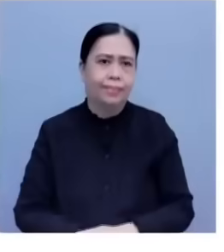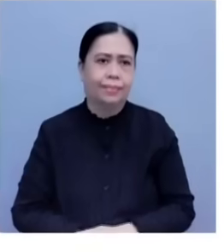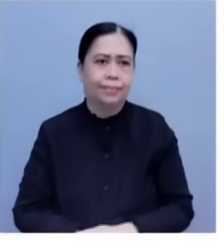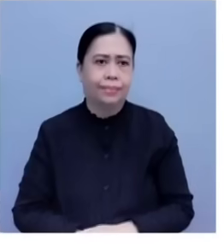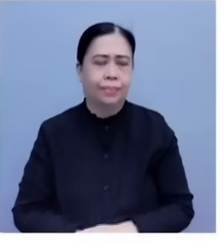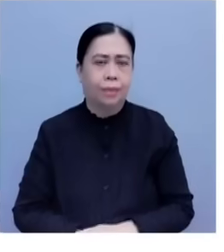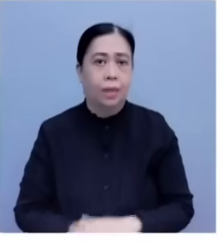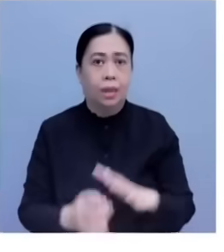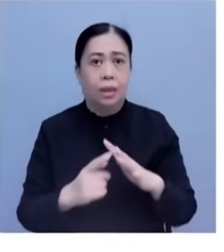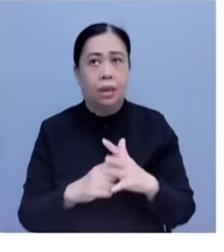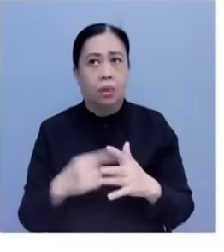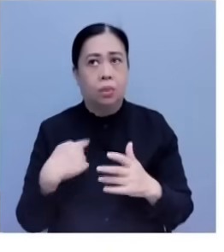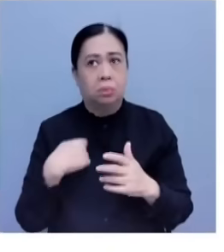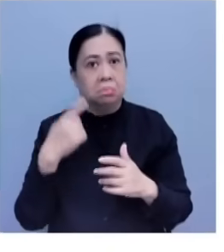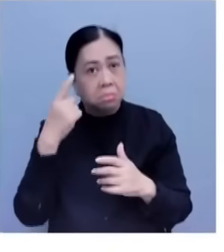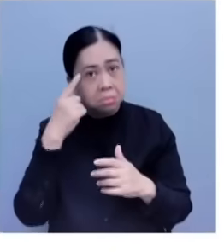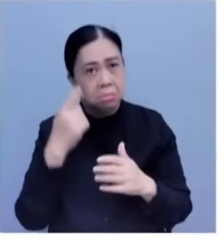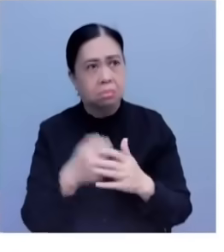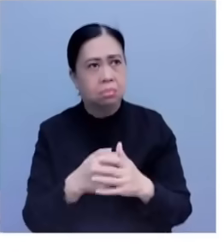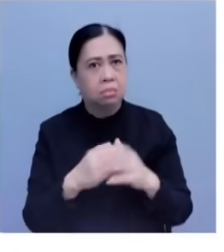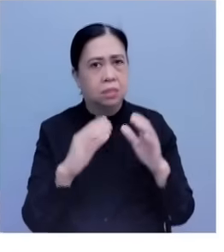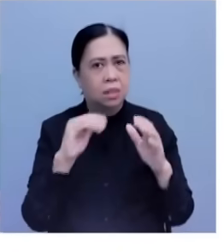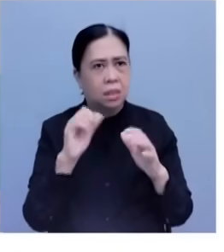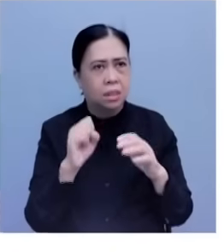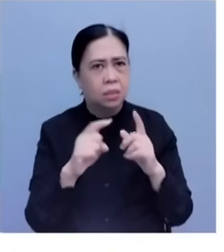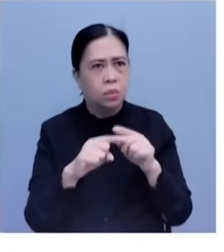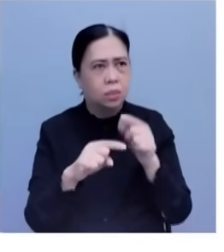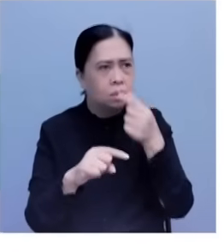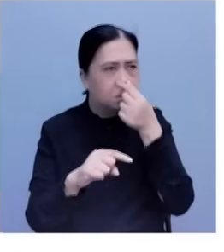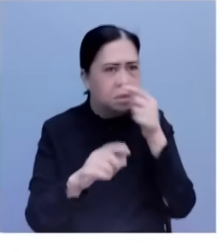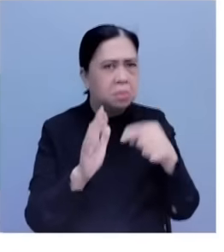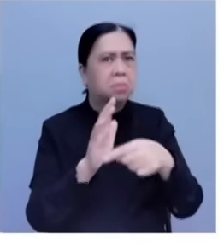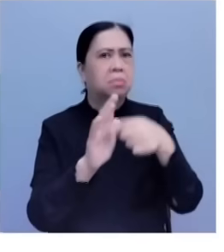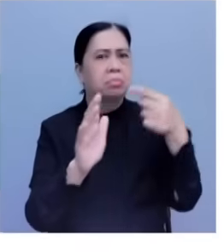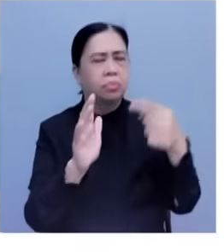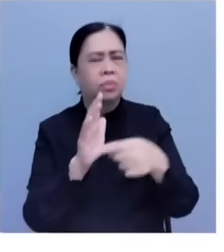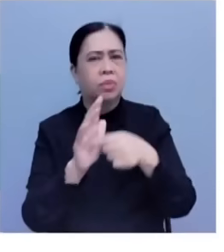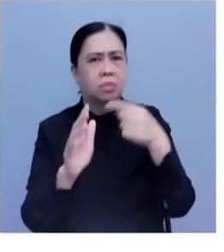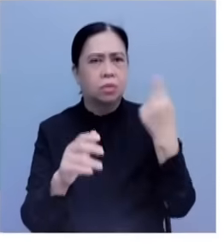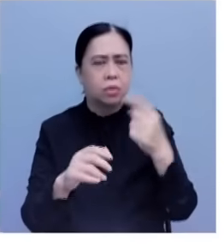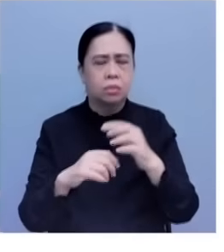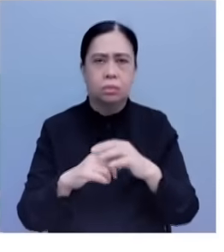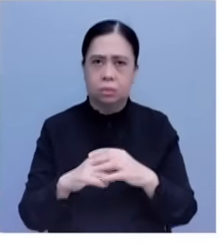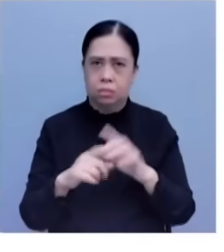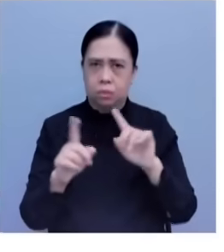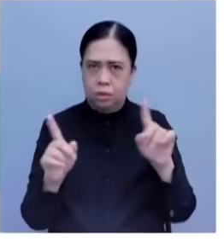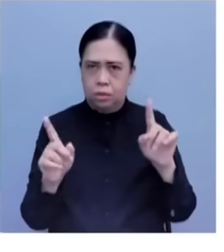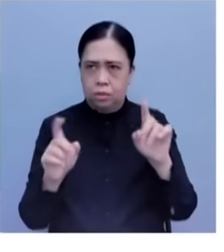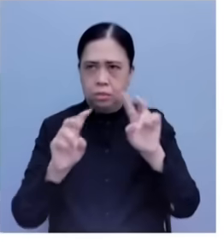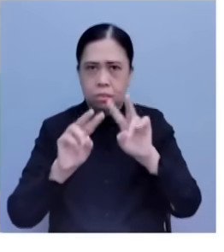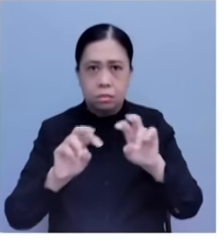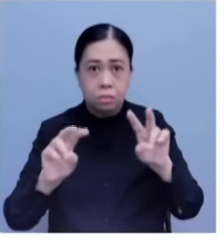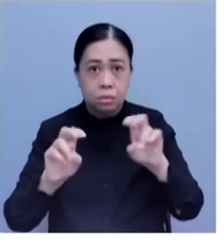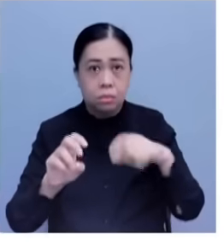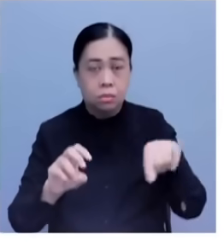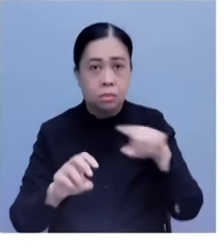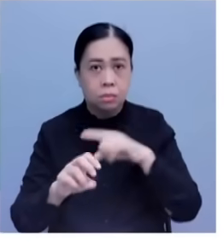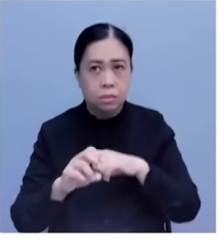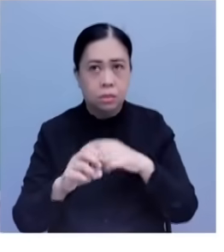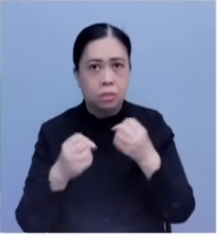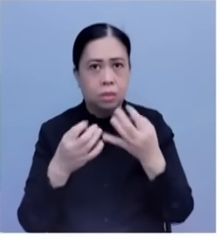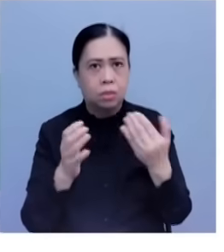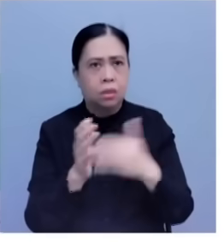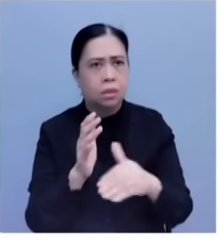Initially, we thought these cases are just isolated cases, but based on the number of